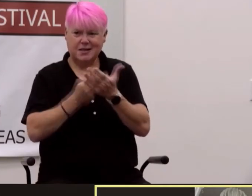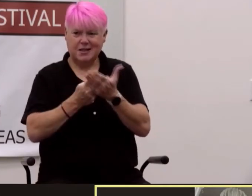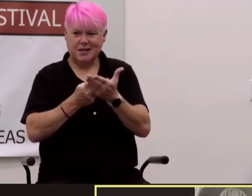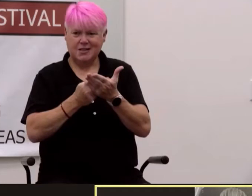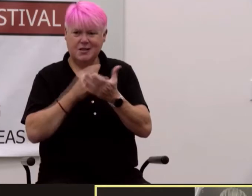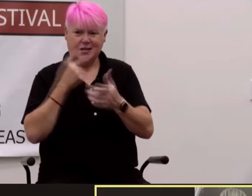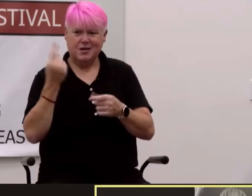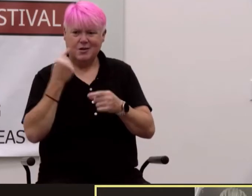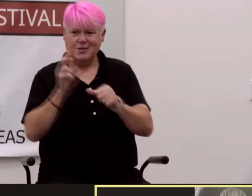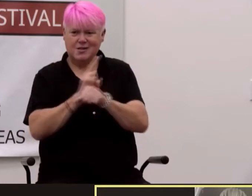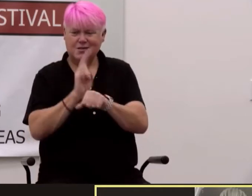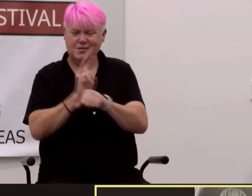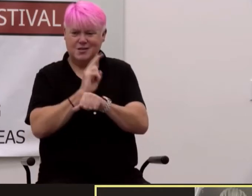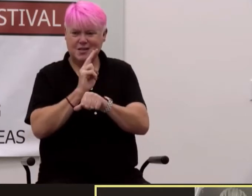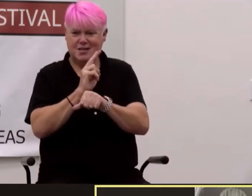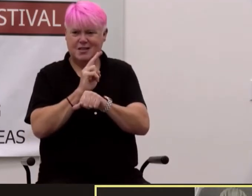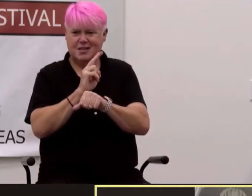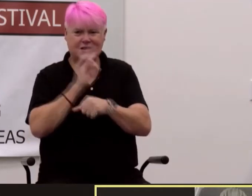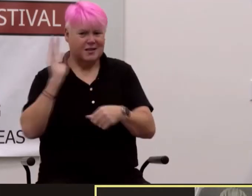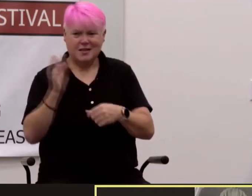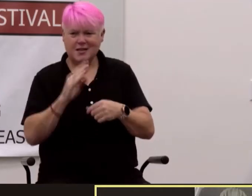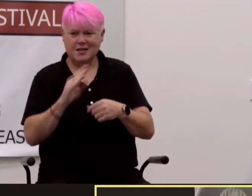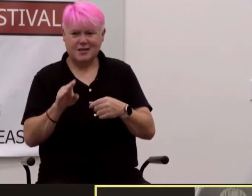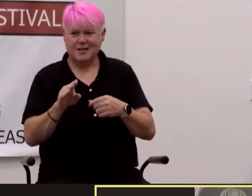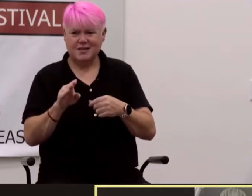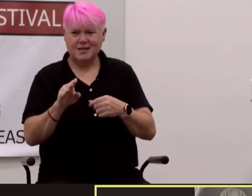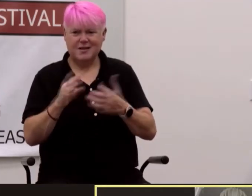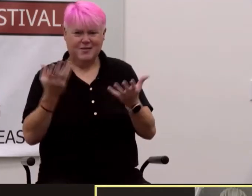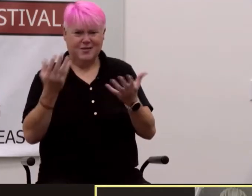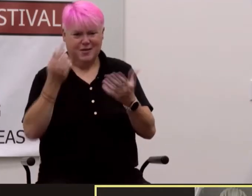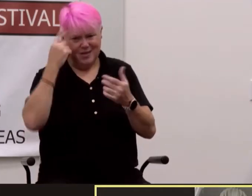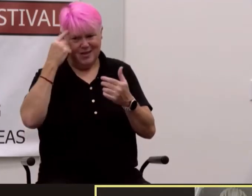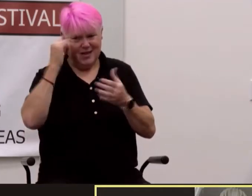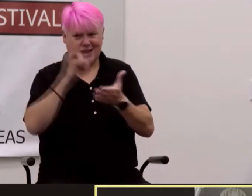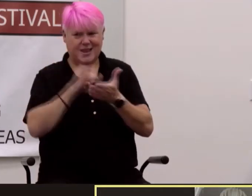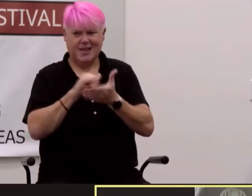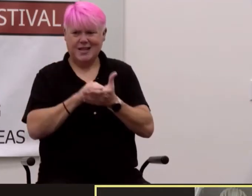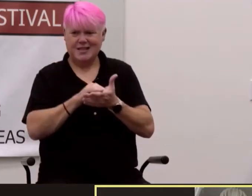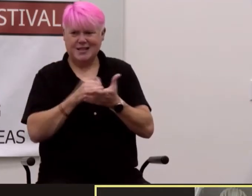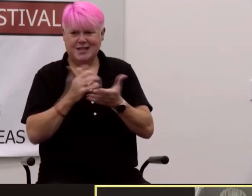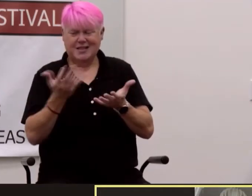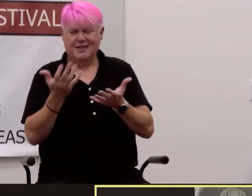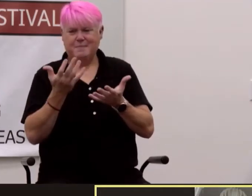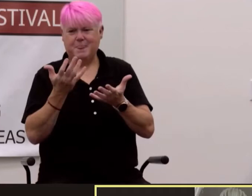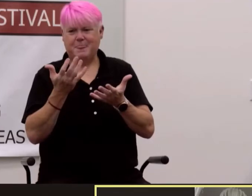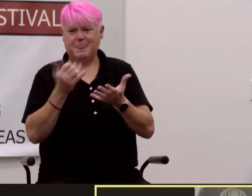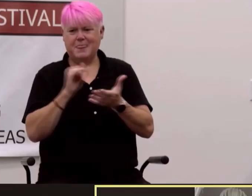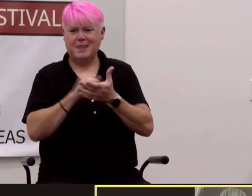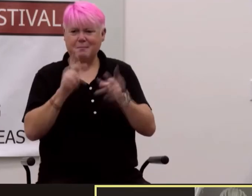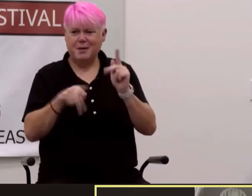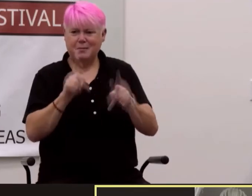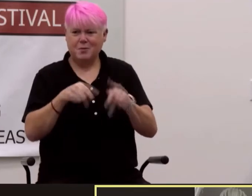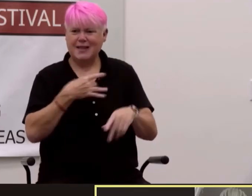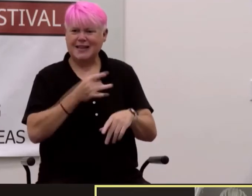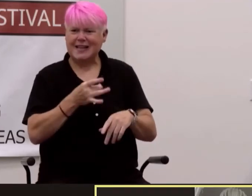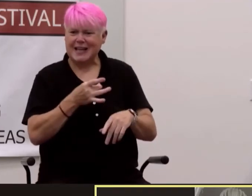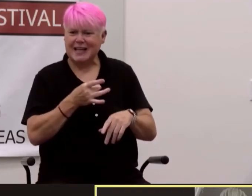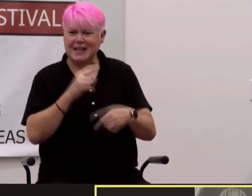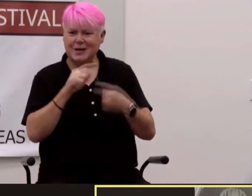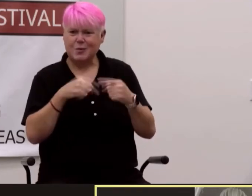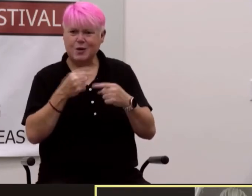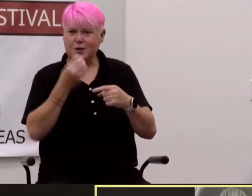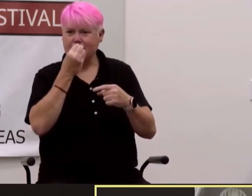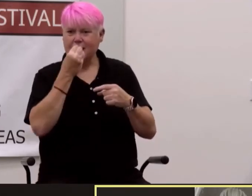it. And it never occurred to me that was something that would that people would like. And when you ate it, you were